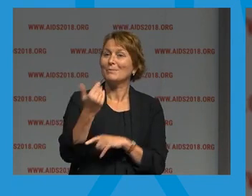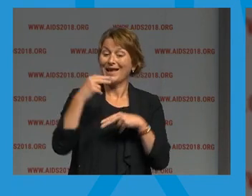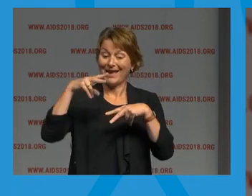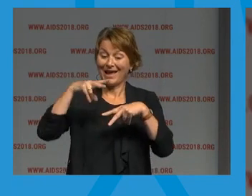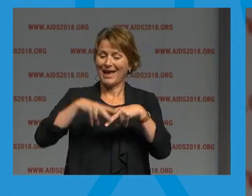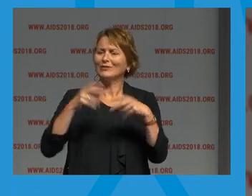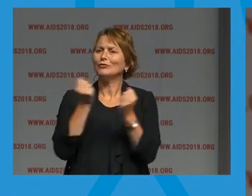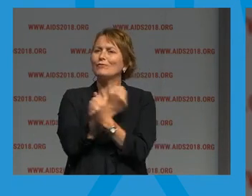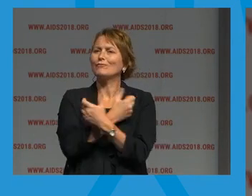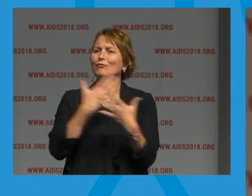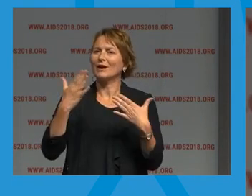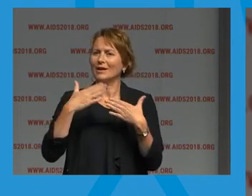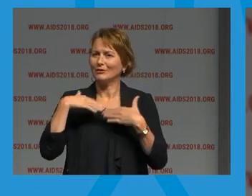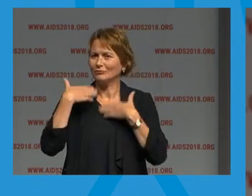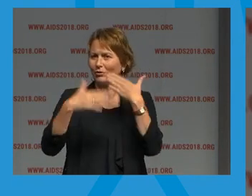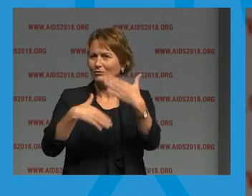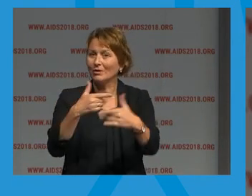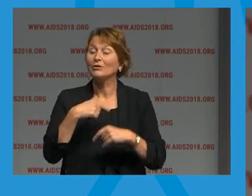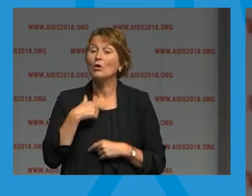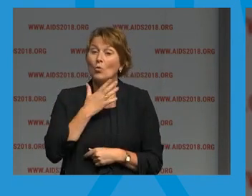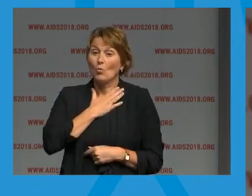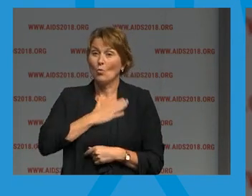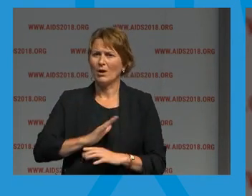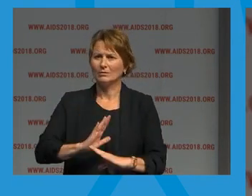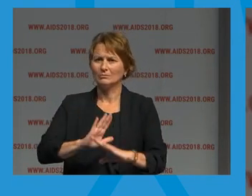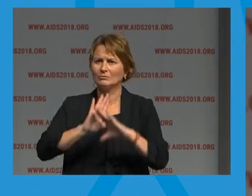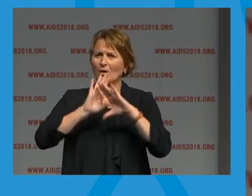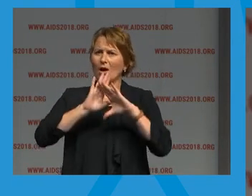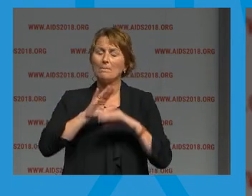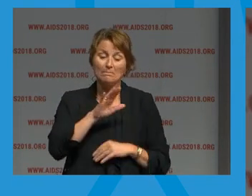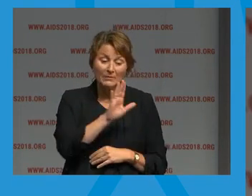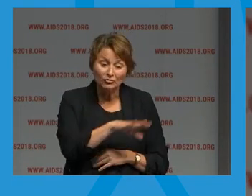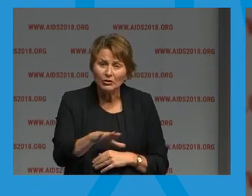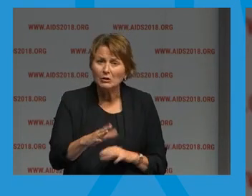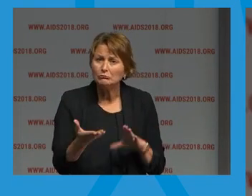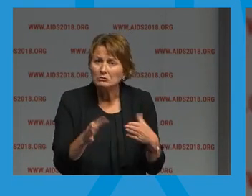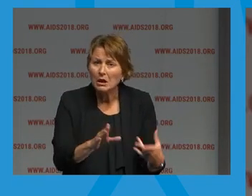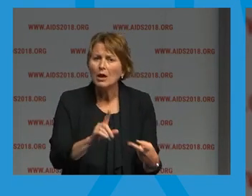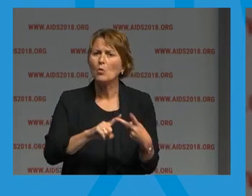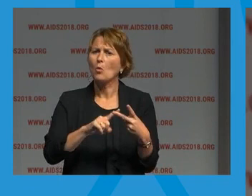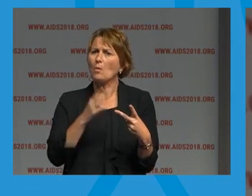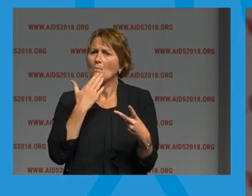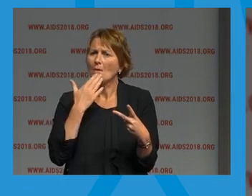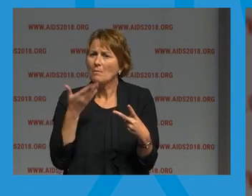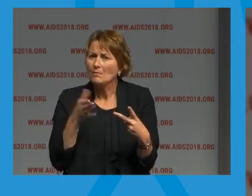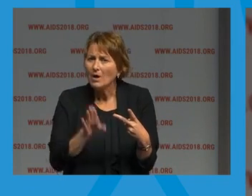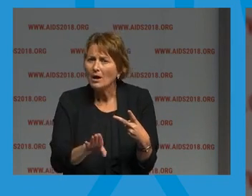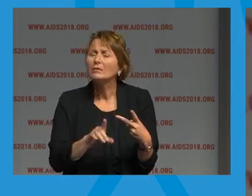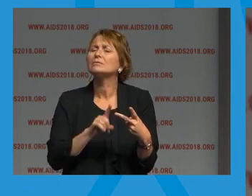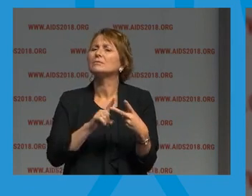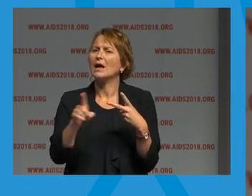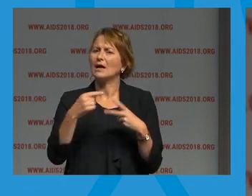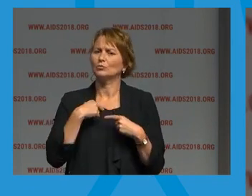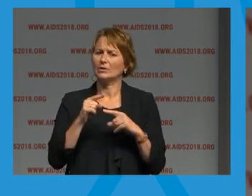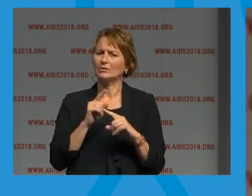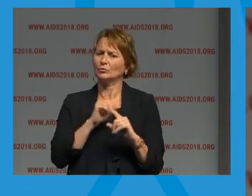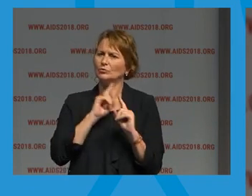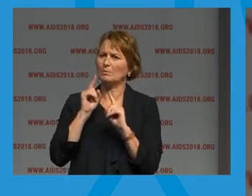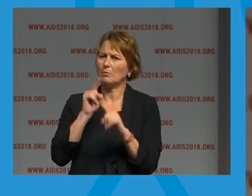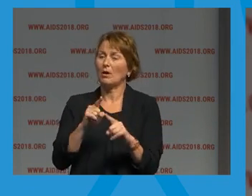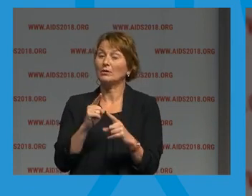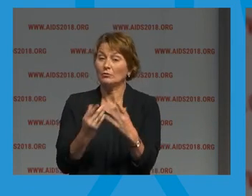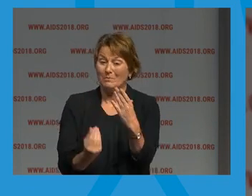generation, ending preventable child and maternal death, and preventing, detecting, and responding to infectious